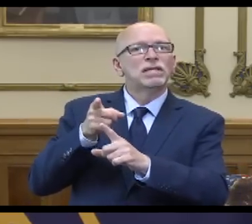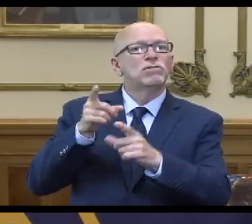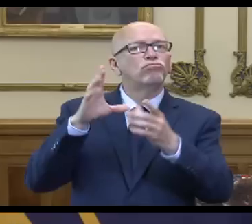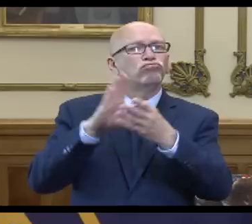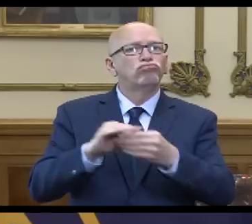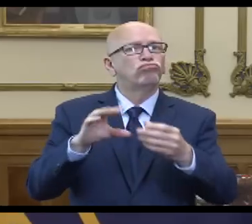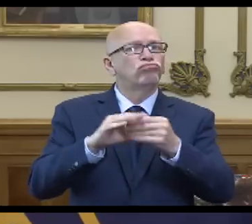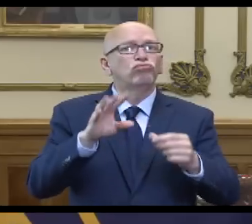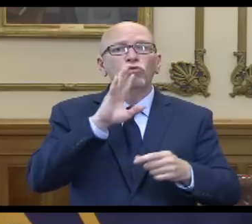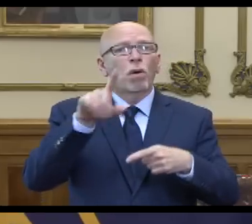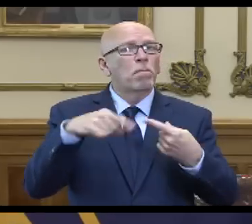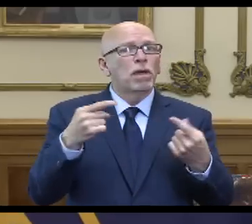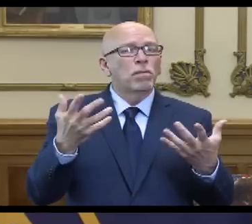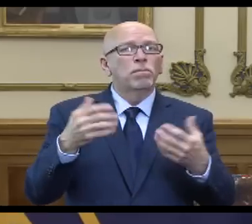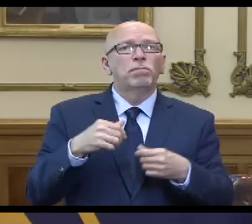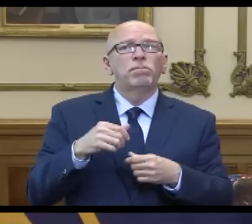about